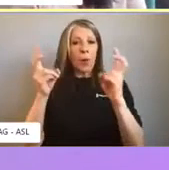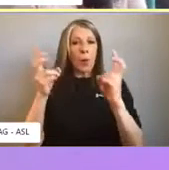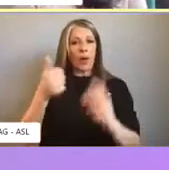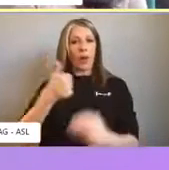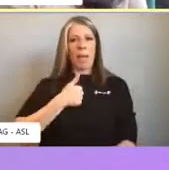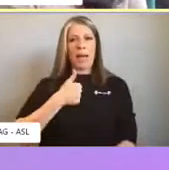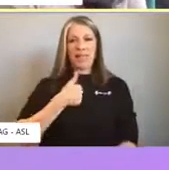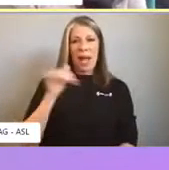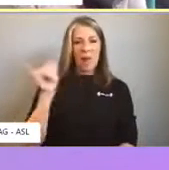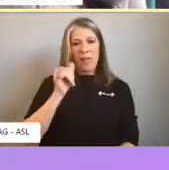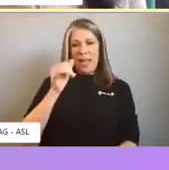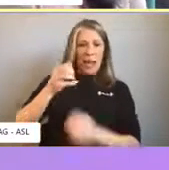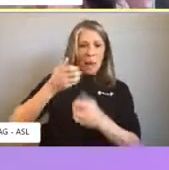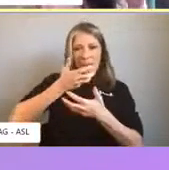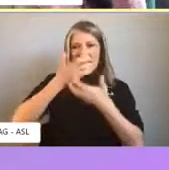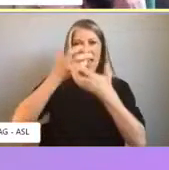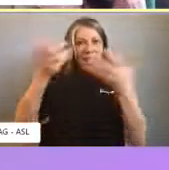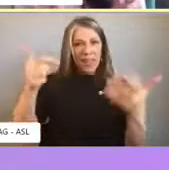from a rooftop somewhere.